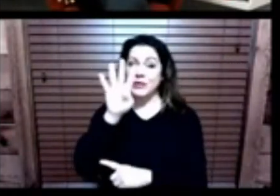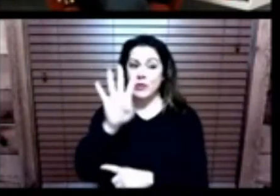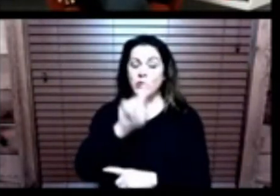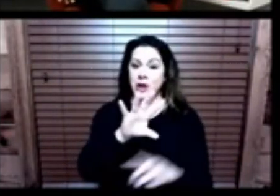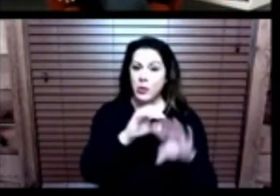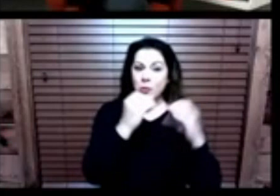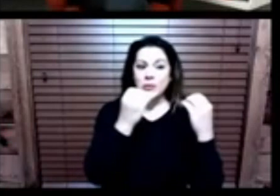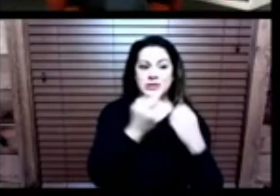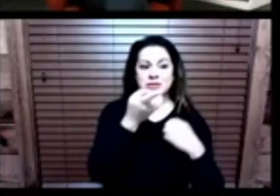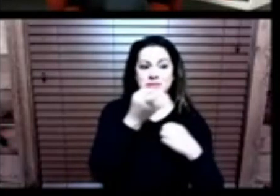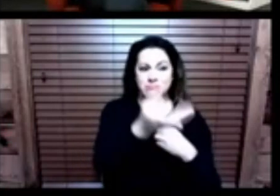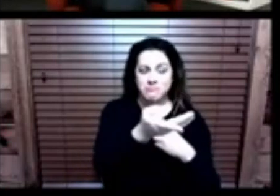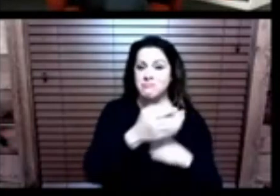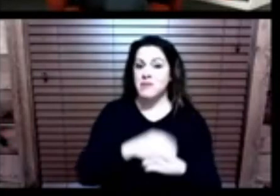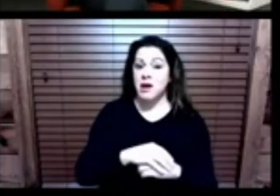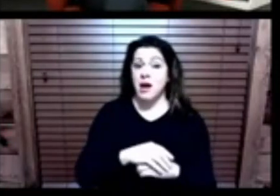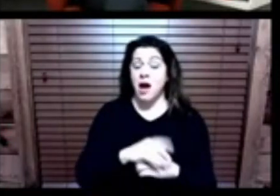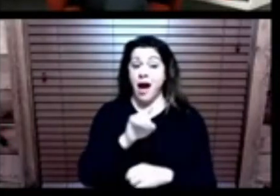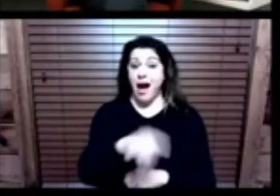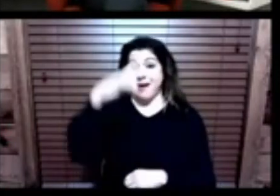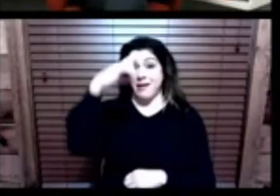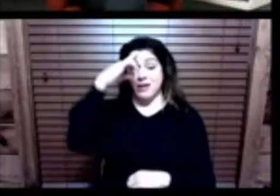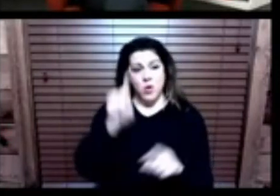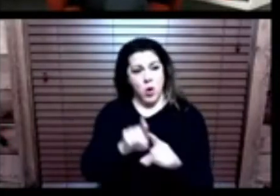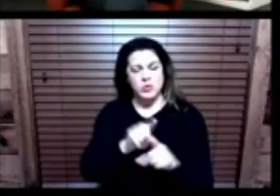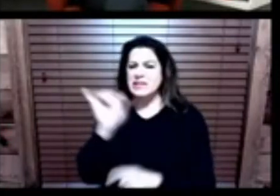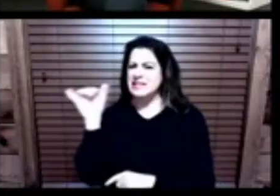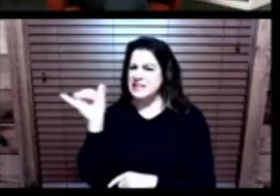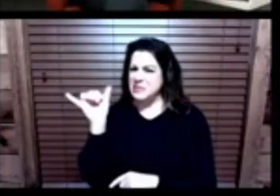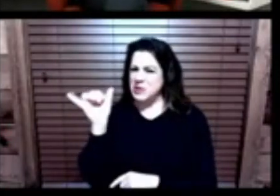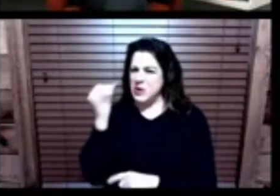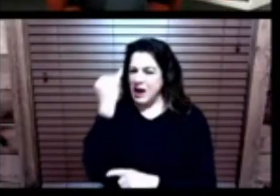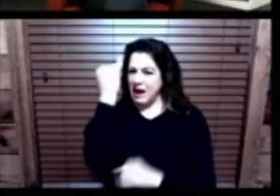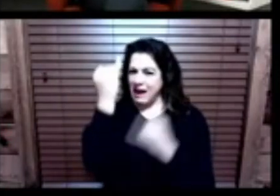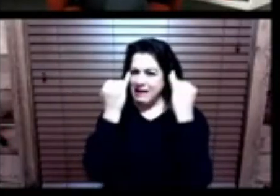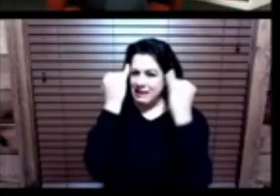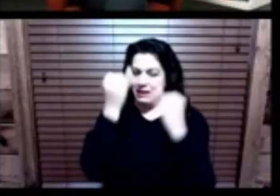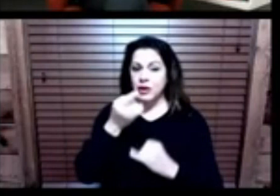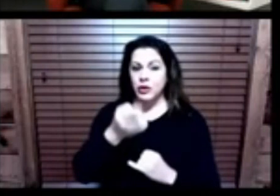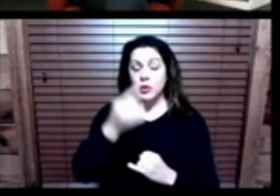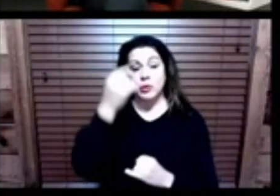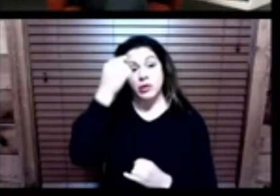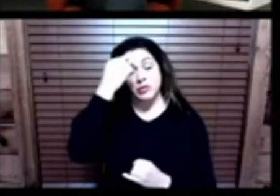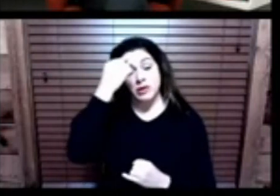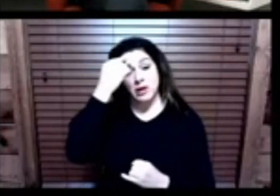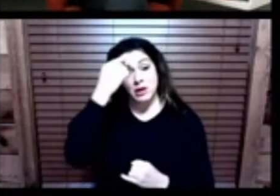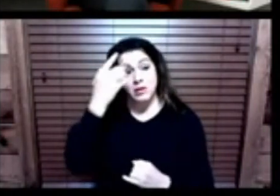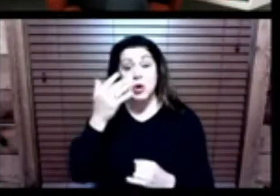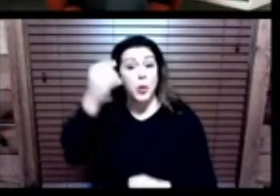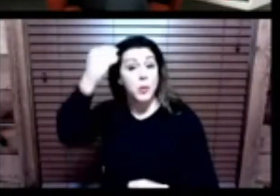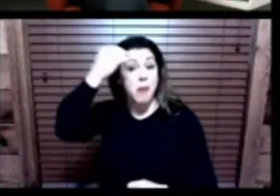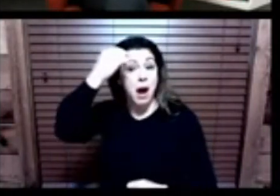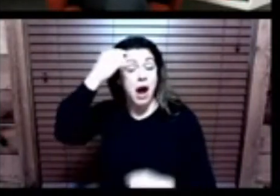Piper. And I think the similar idea she had in mind was, if you free your ass, your mind will